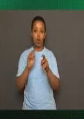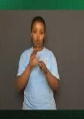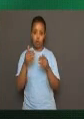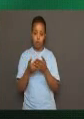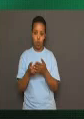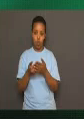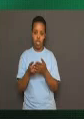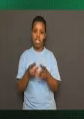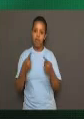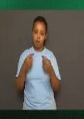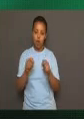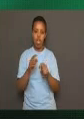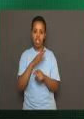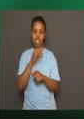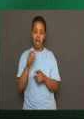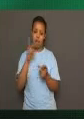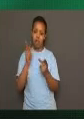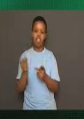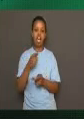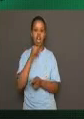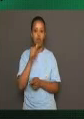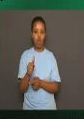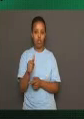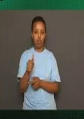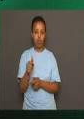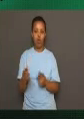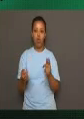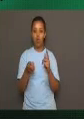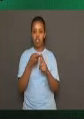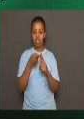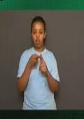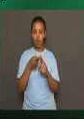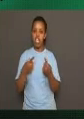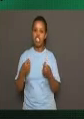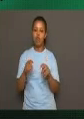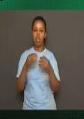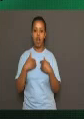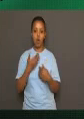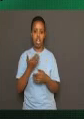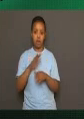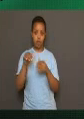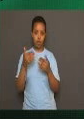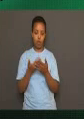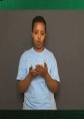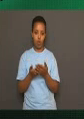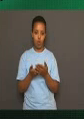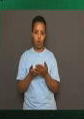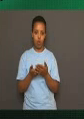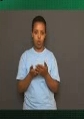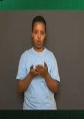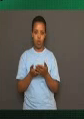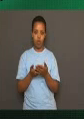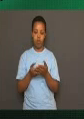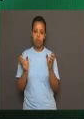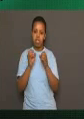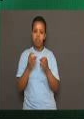tried and have been unsuccessful, that ongoing attempts to solve a seemingly